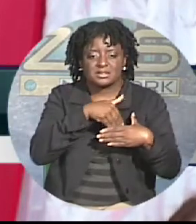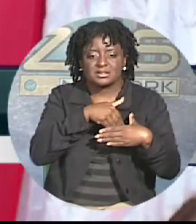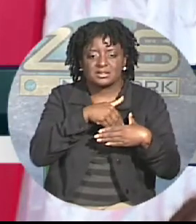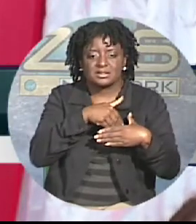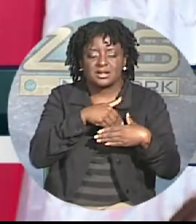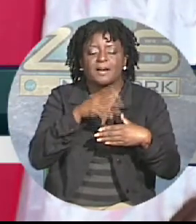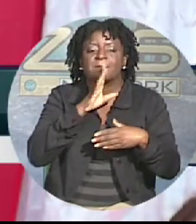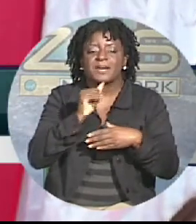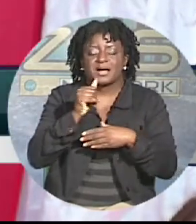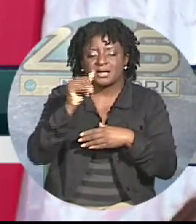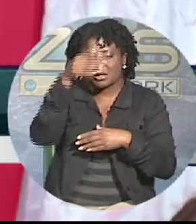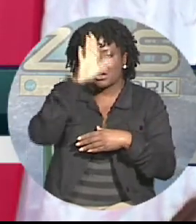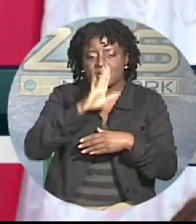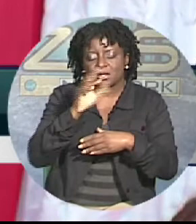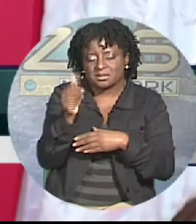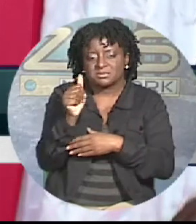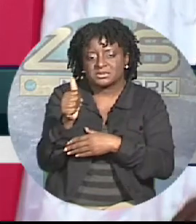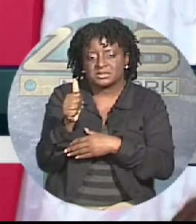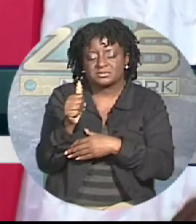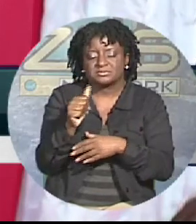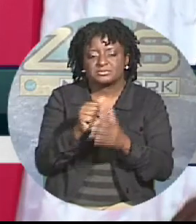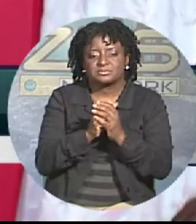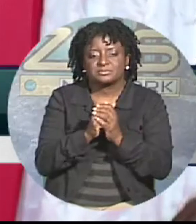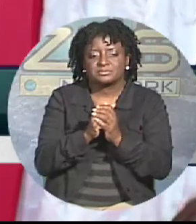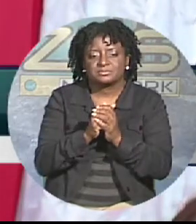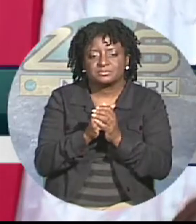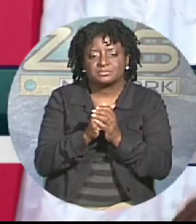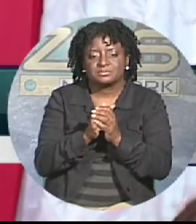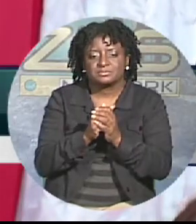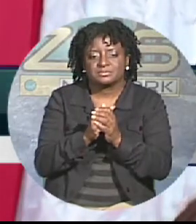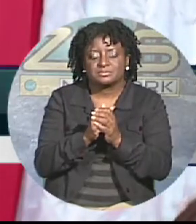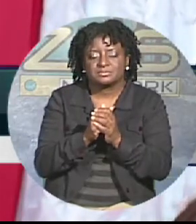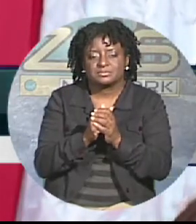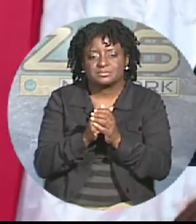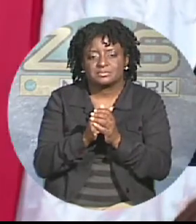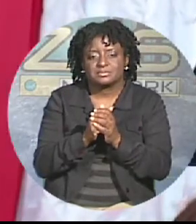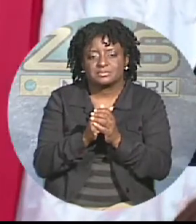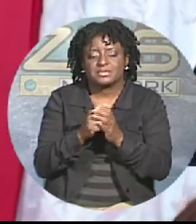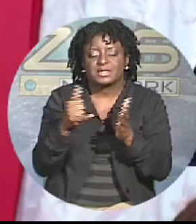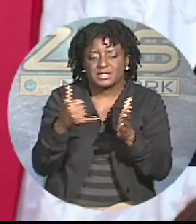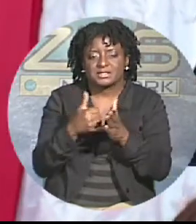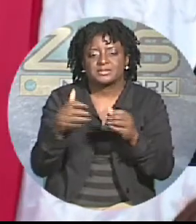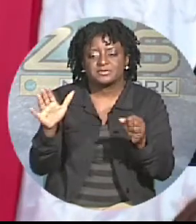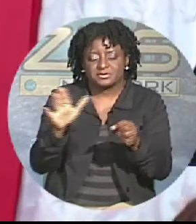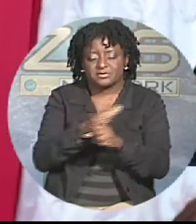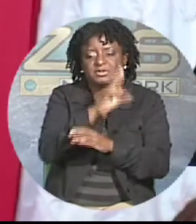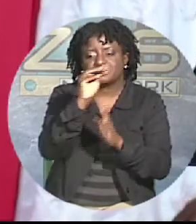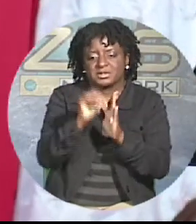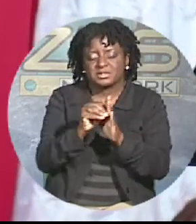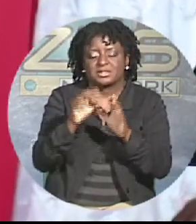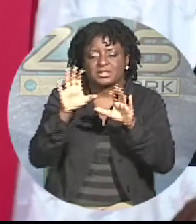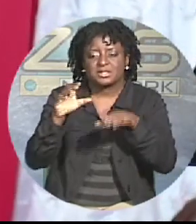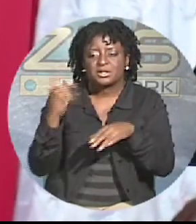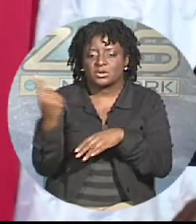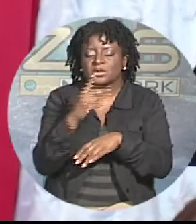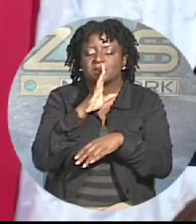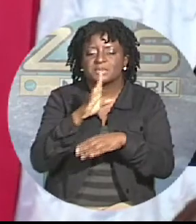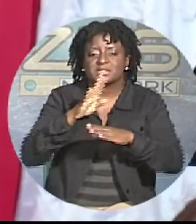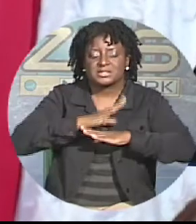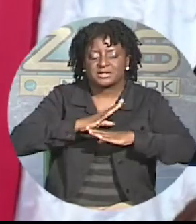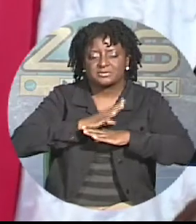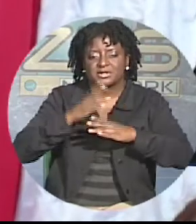God Himself. Its fulfillment, however, can only be satisfied through a relentless